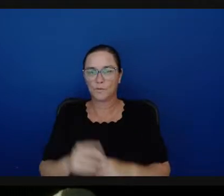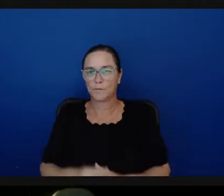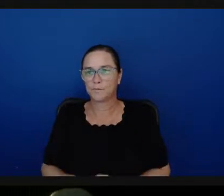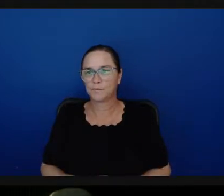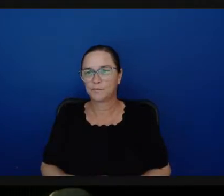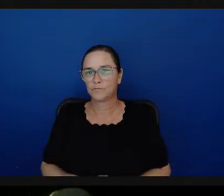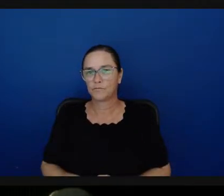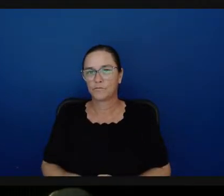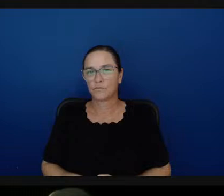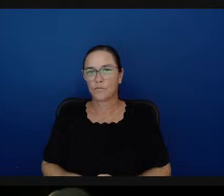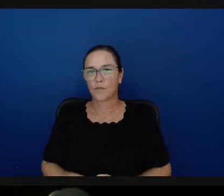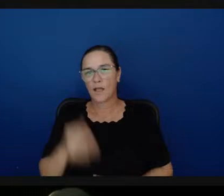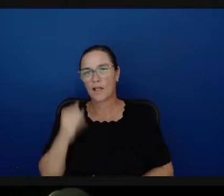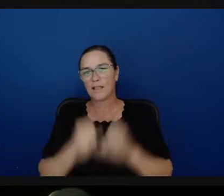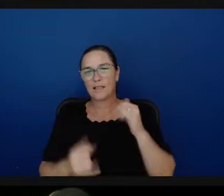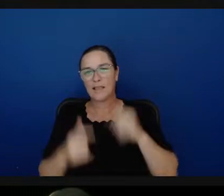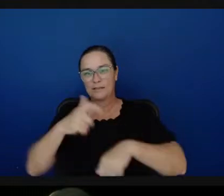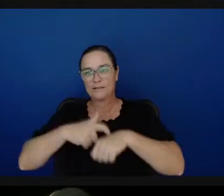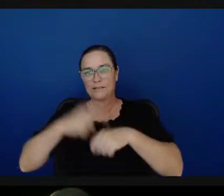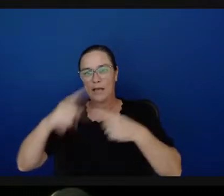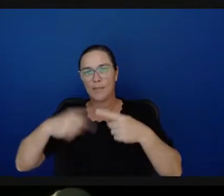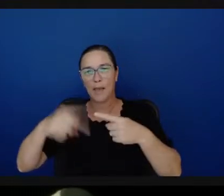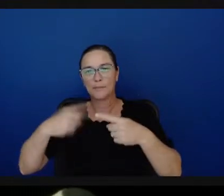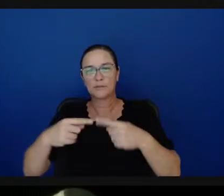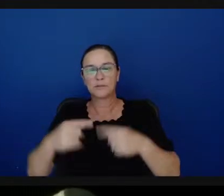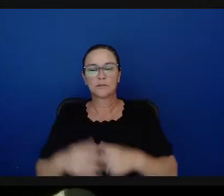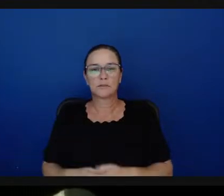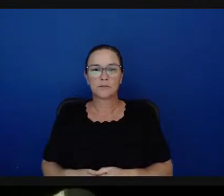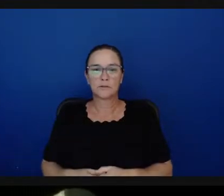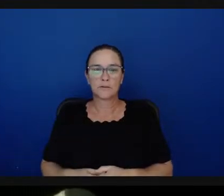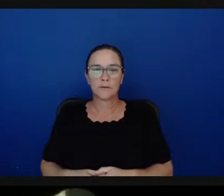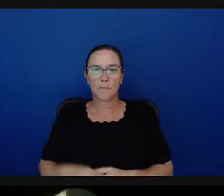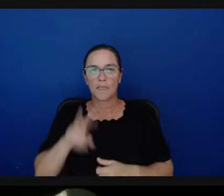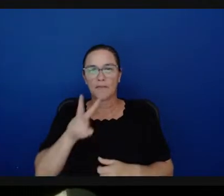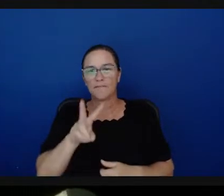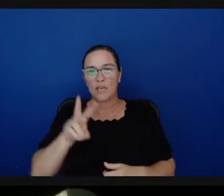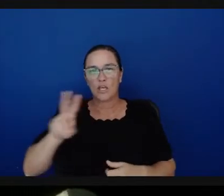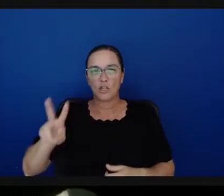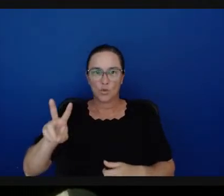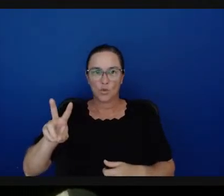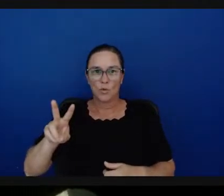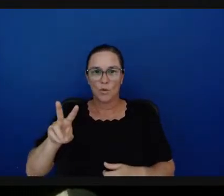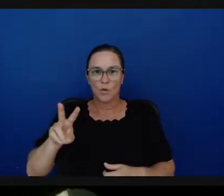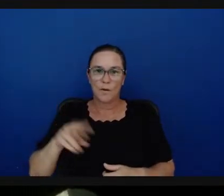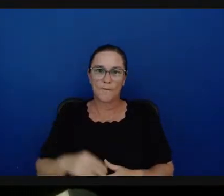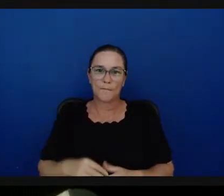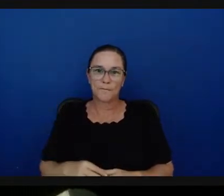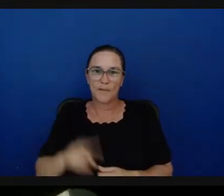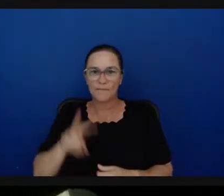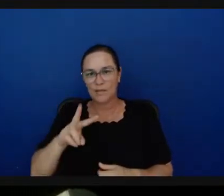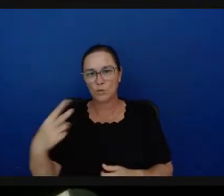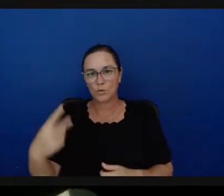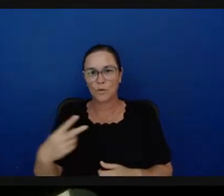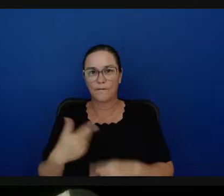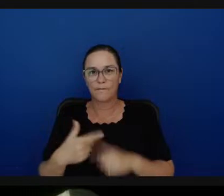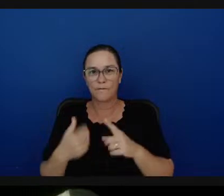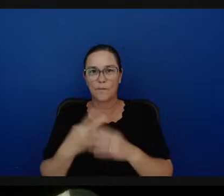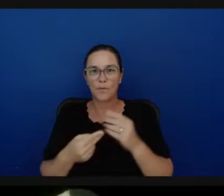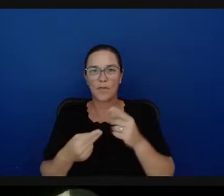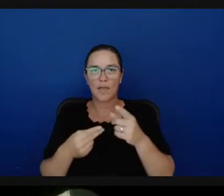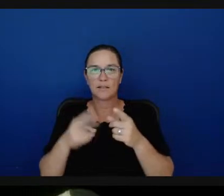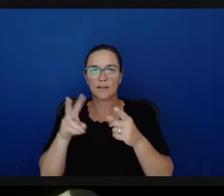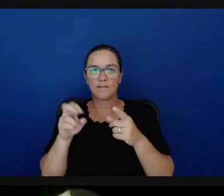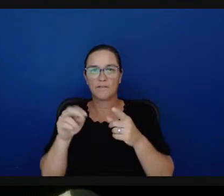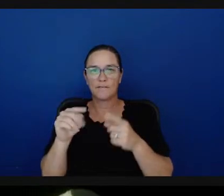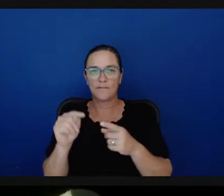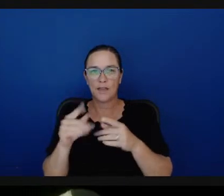So one last time-lapse camera for today. We'll go to the B2 camera. And once again, from both these eruptions, here's our vent glowing